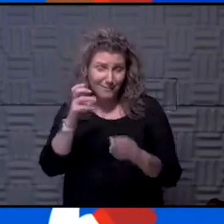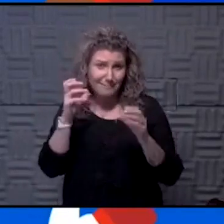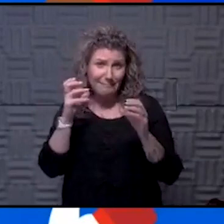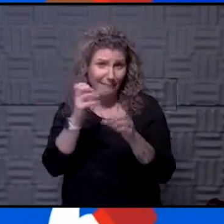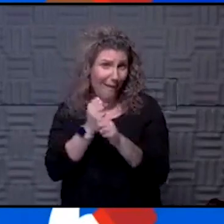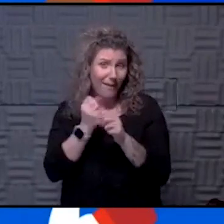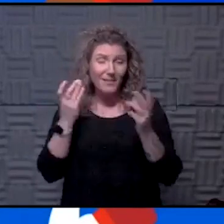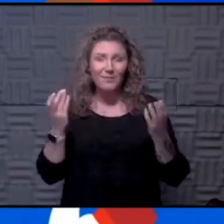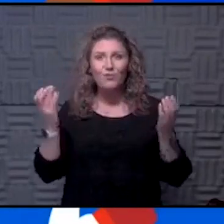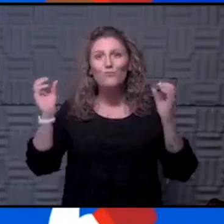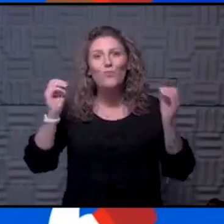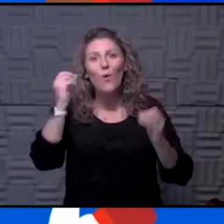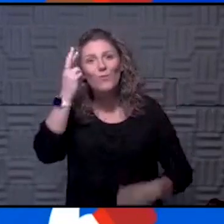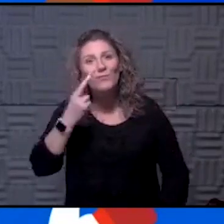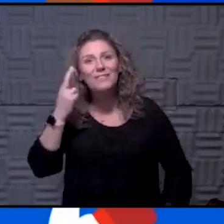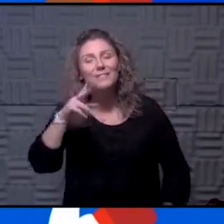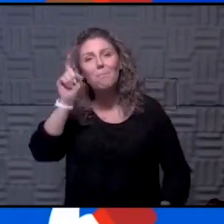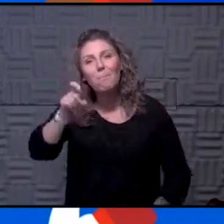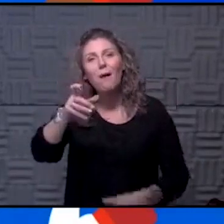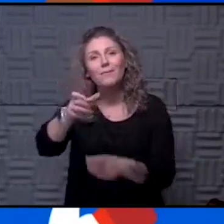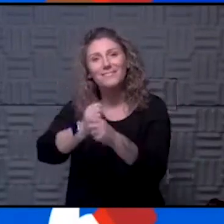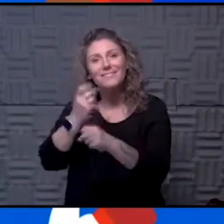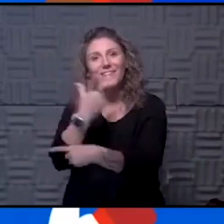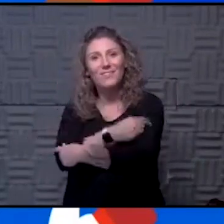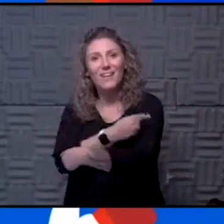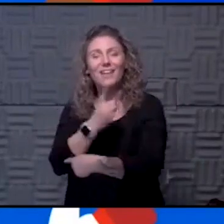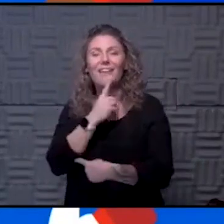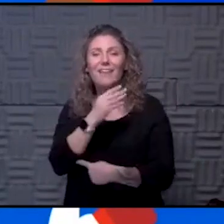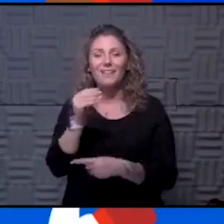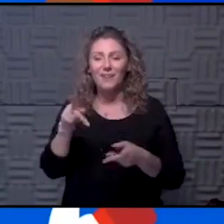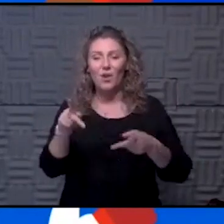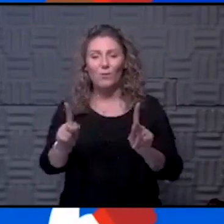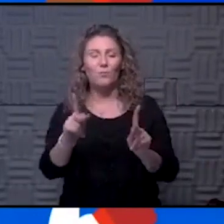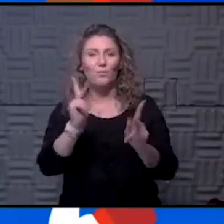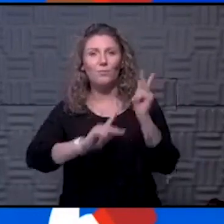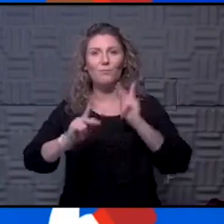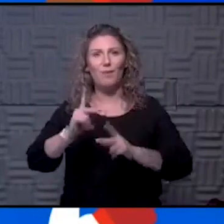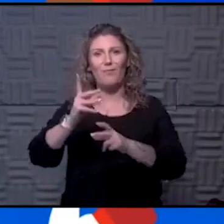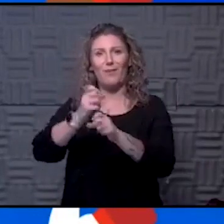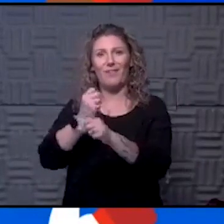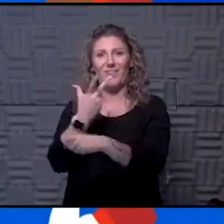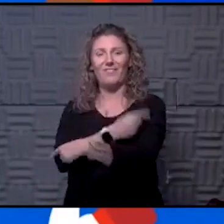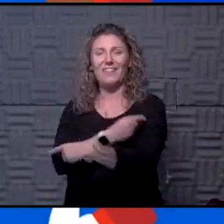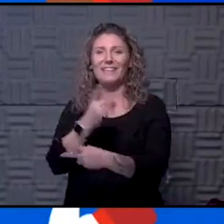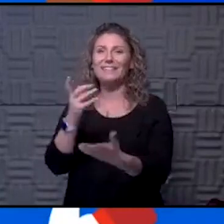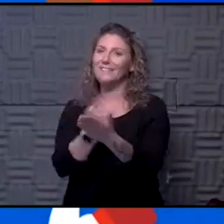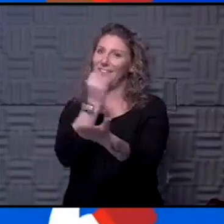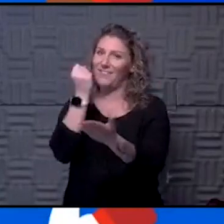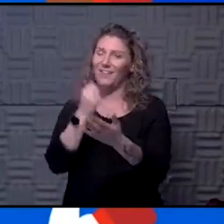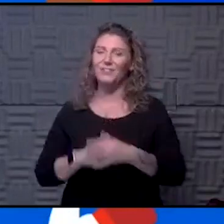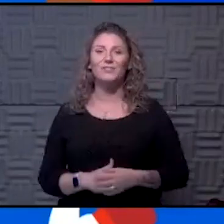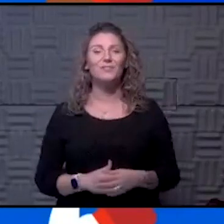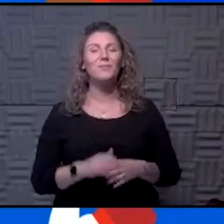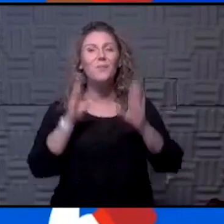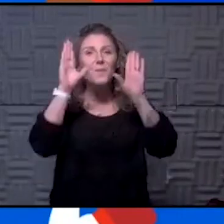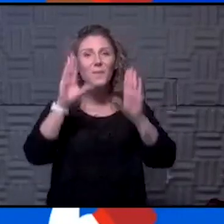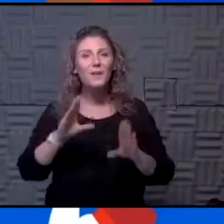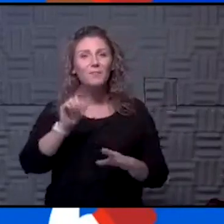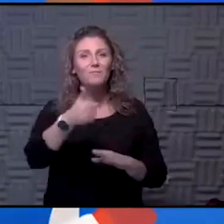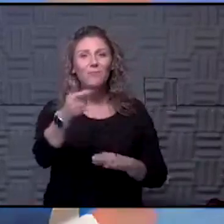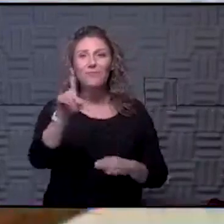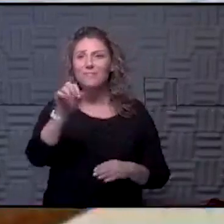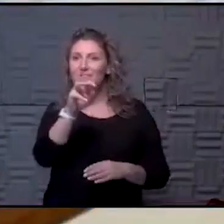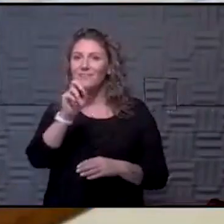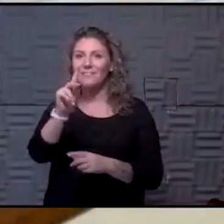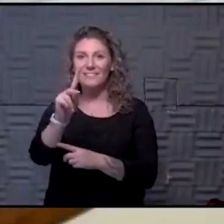questions that you may have. We have opportunities for people to get vaccinated. Take advantage of that. Thank you. Excellent. Thank you. Derik, in